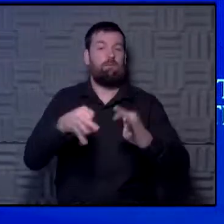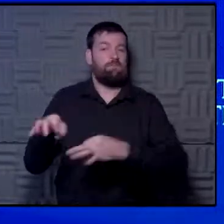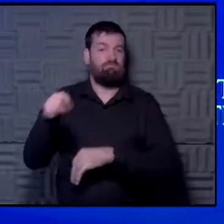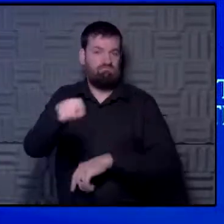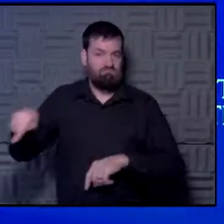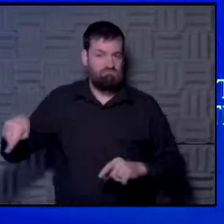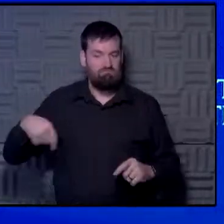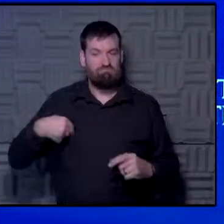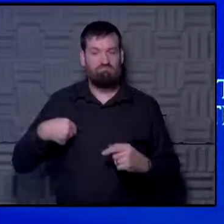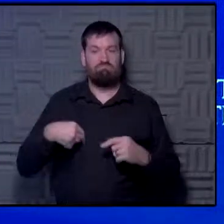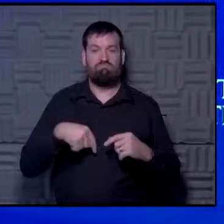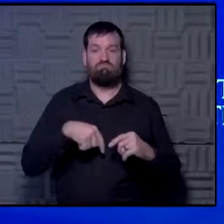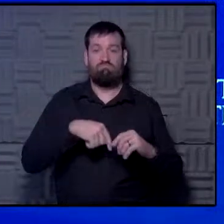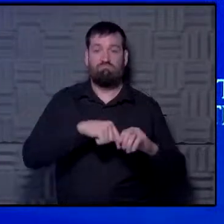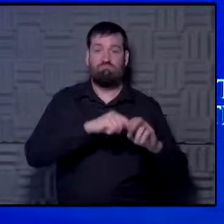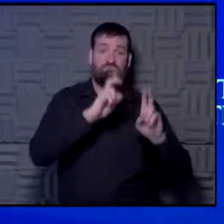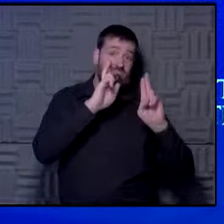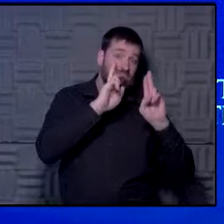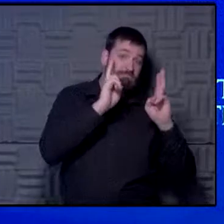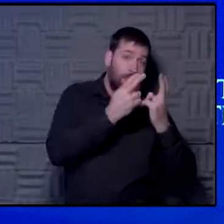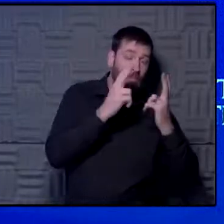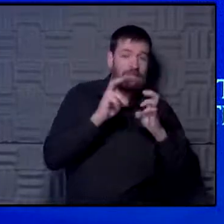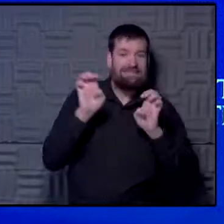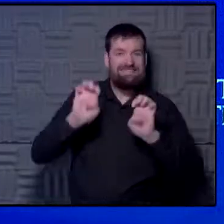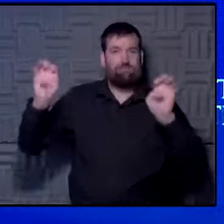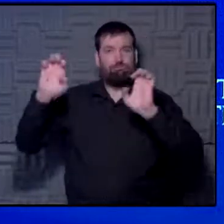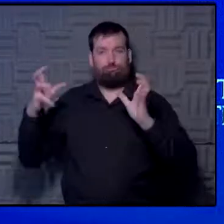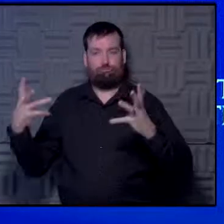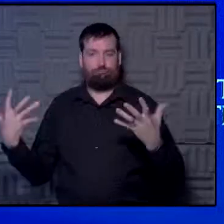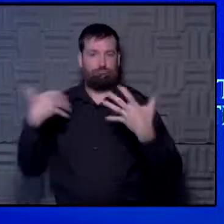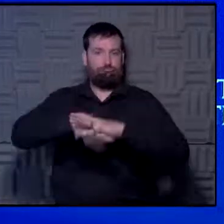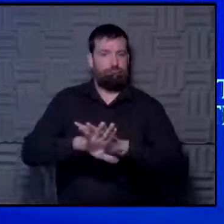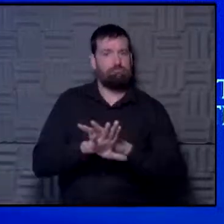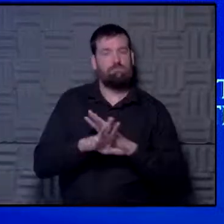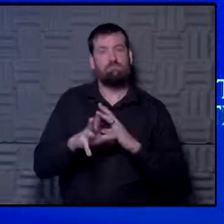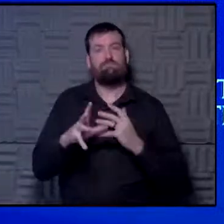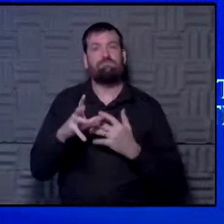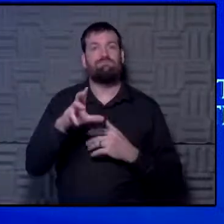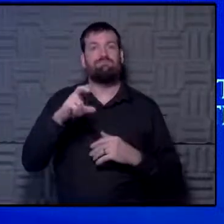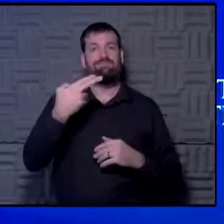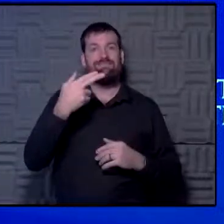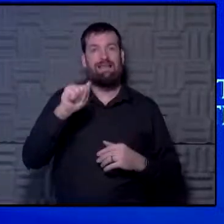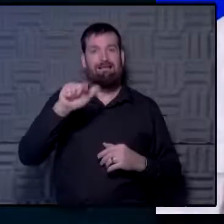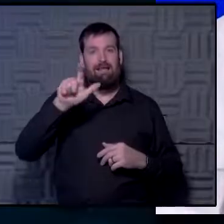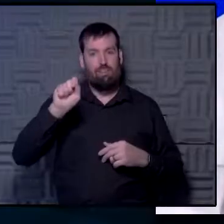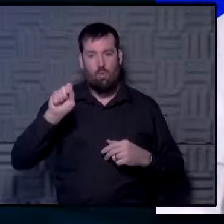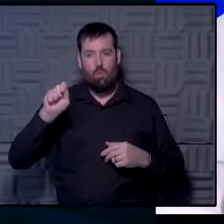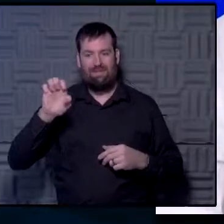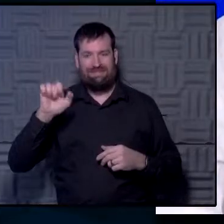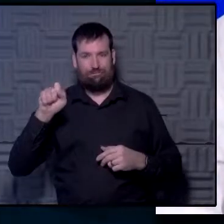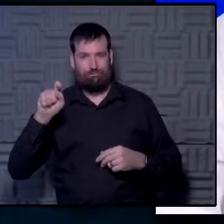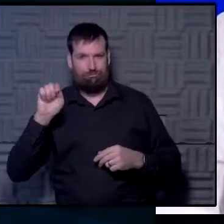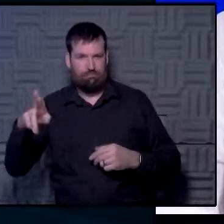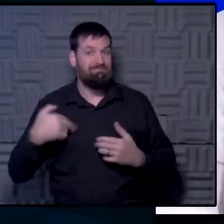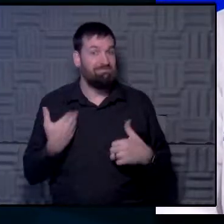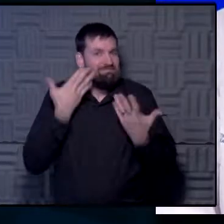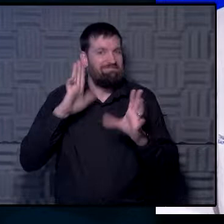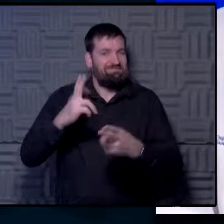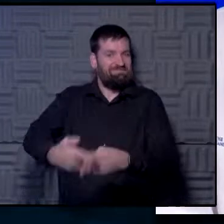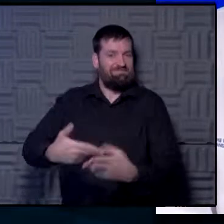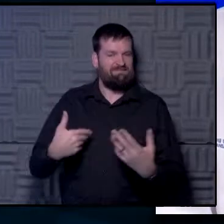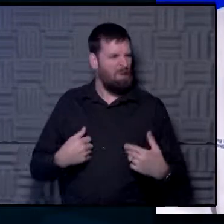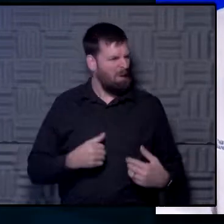about combining Halloween and Easter to have Hallow-Easter. I don't know, that's what,